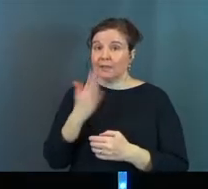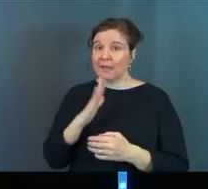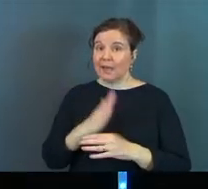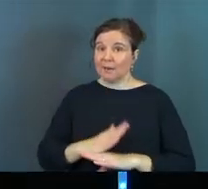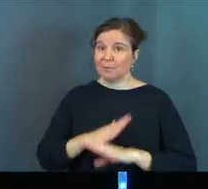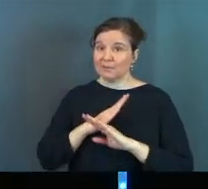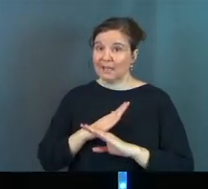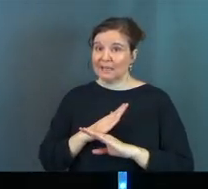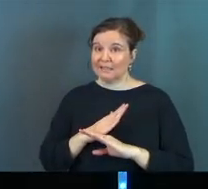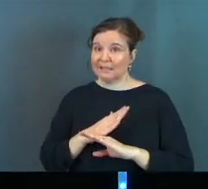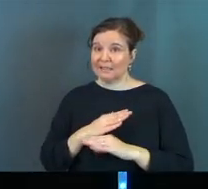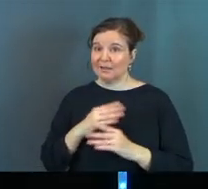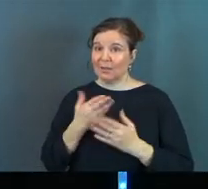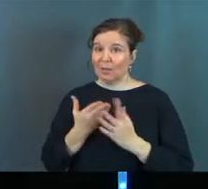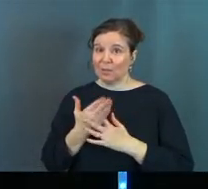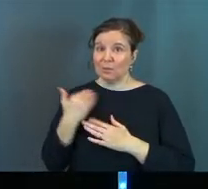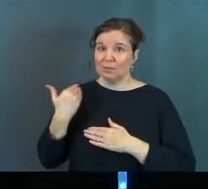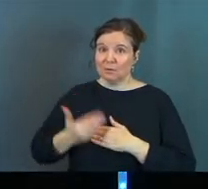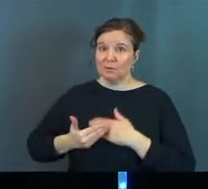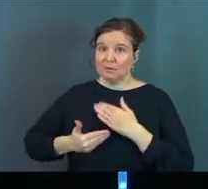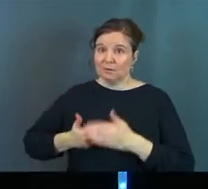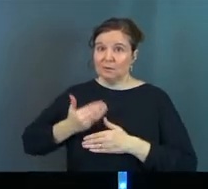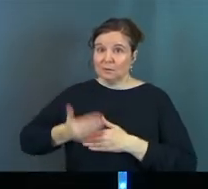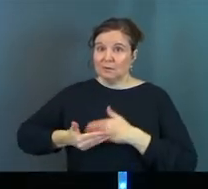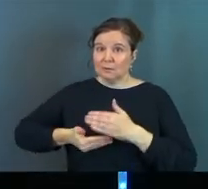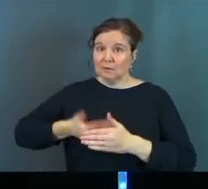God protected it down through the centuries.